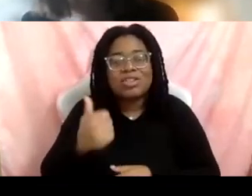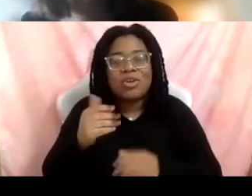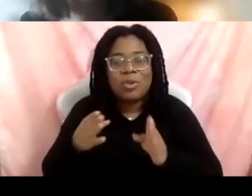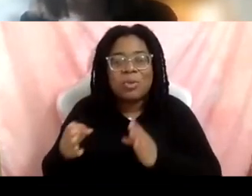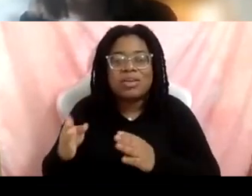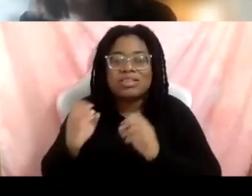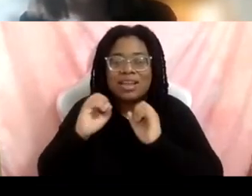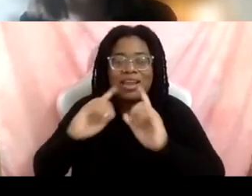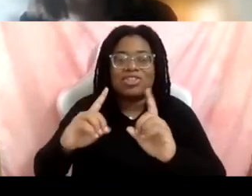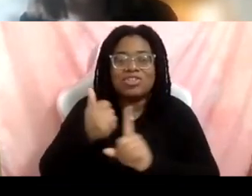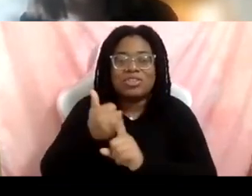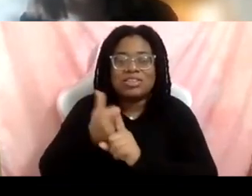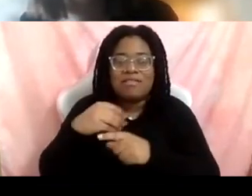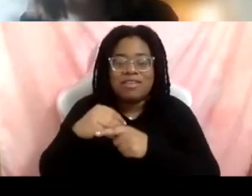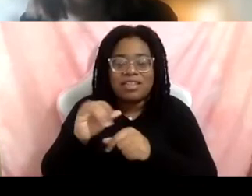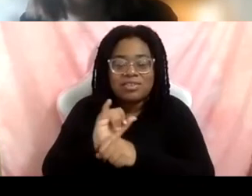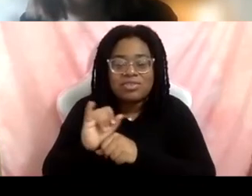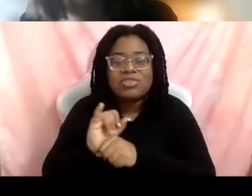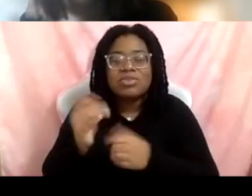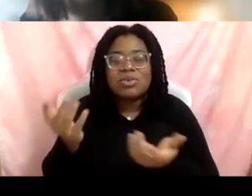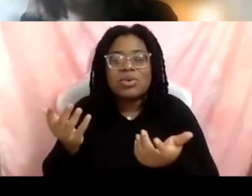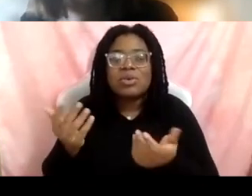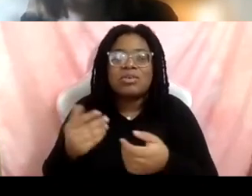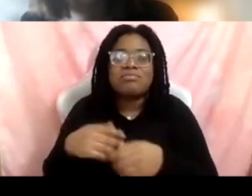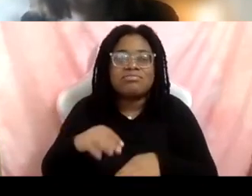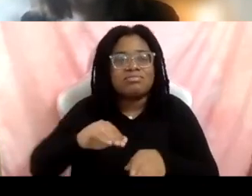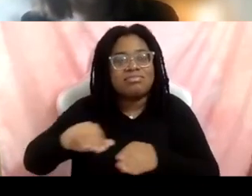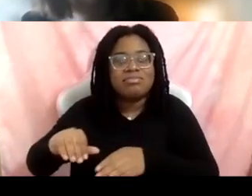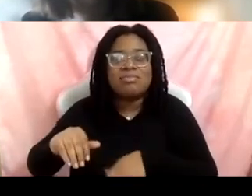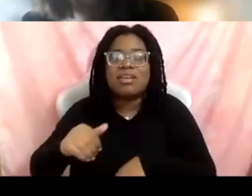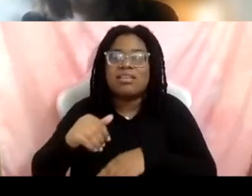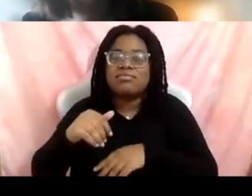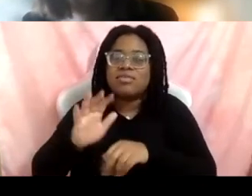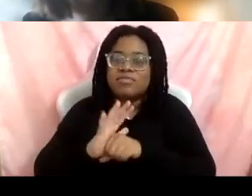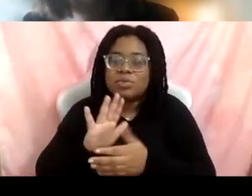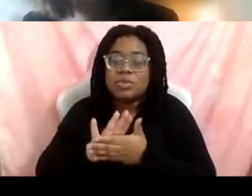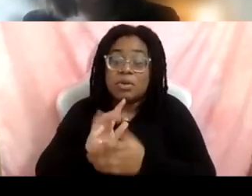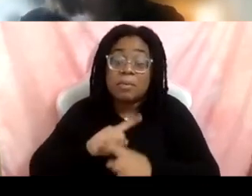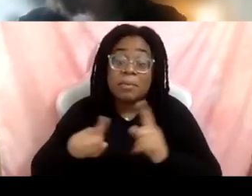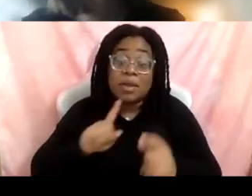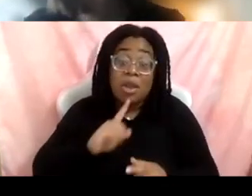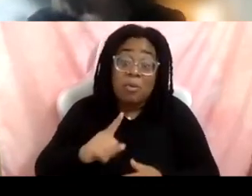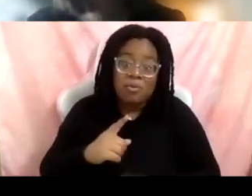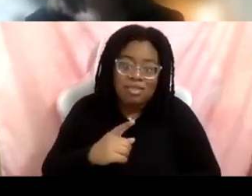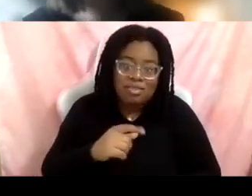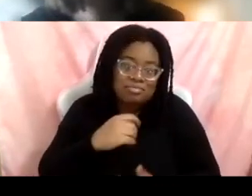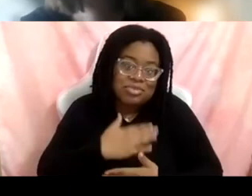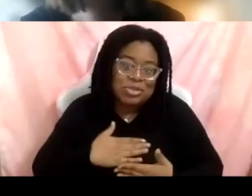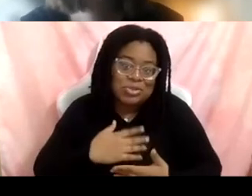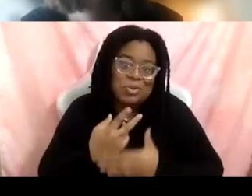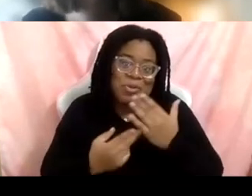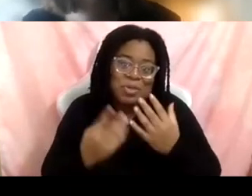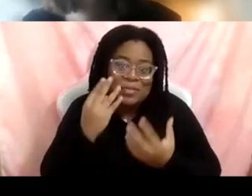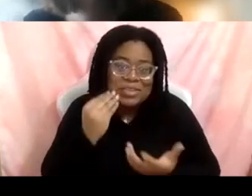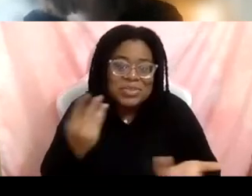educate yourself in this industry besides film school. That said, I also really enjoyed both of my experiences,